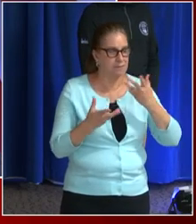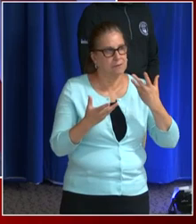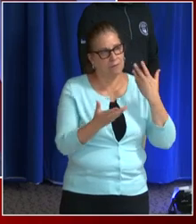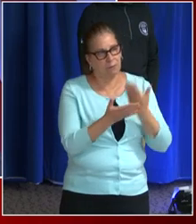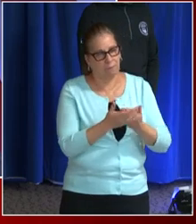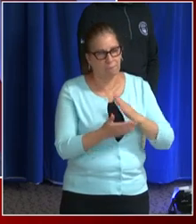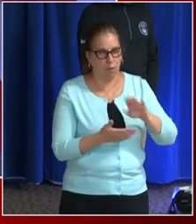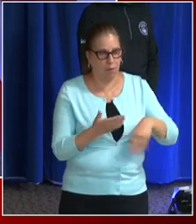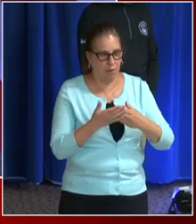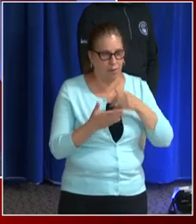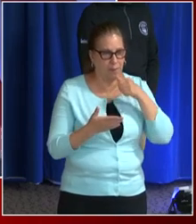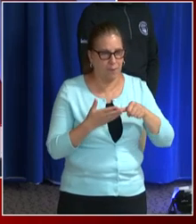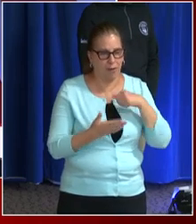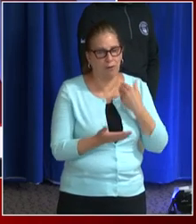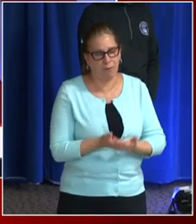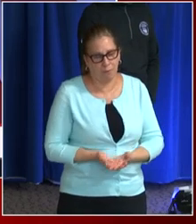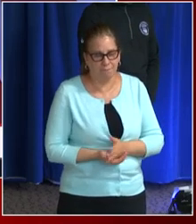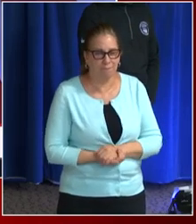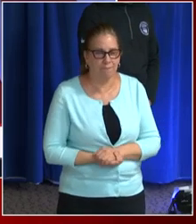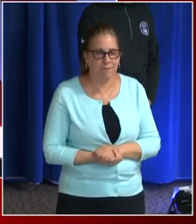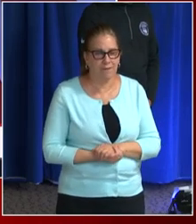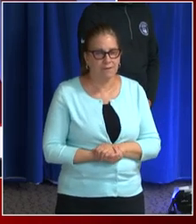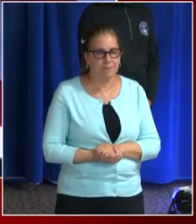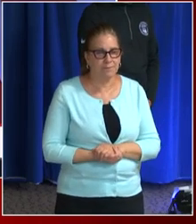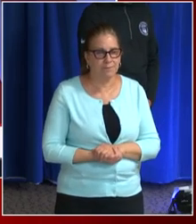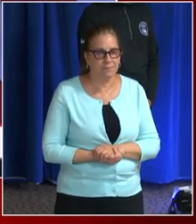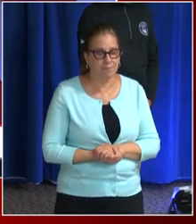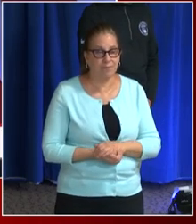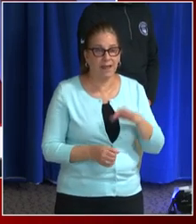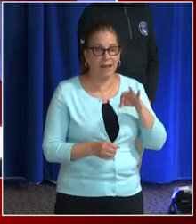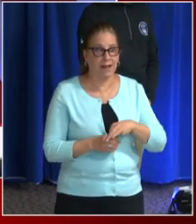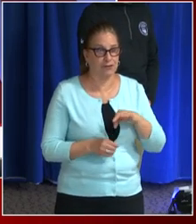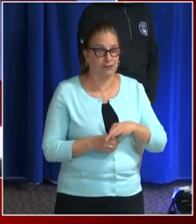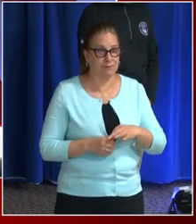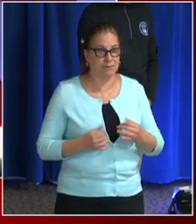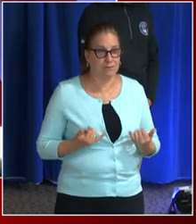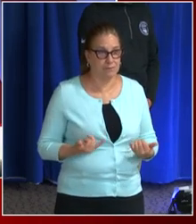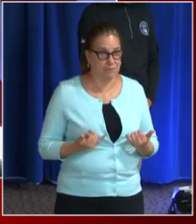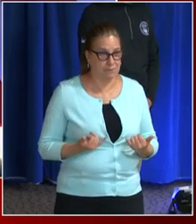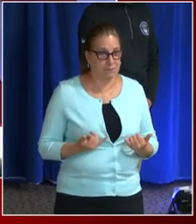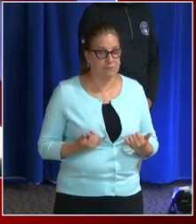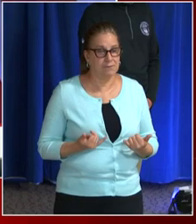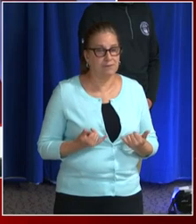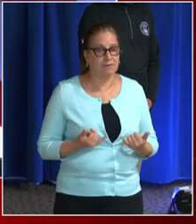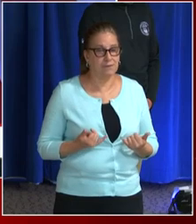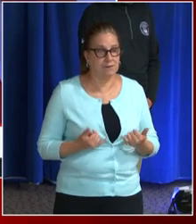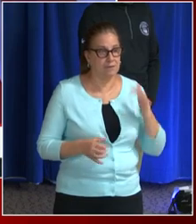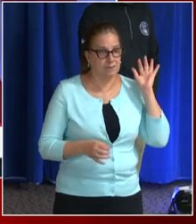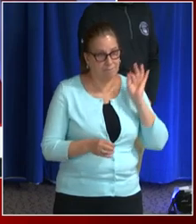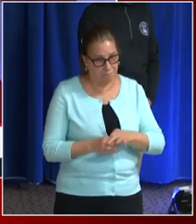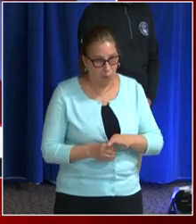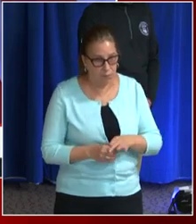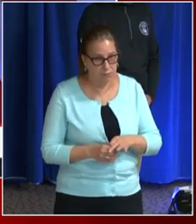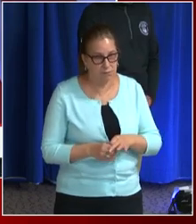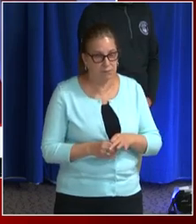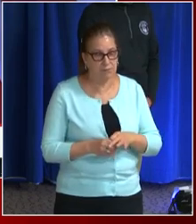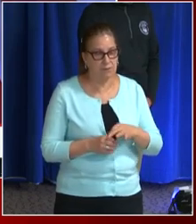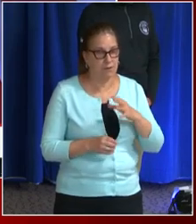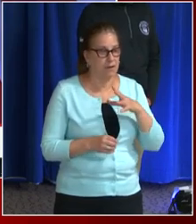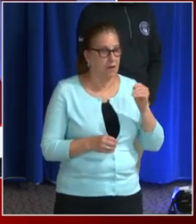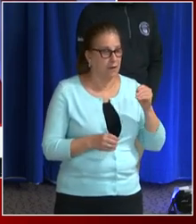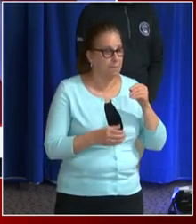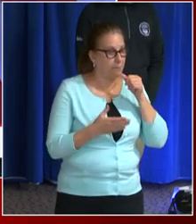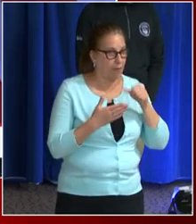before 9, they will release all the today's voting and all the ballots that they have in fact counted up to this point, which is